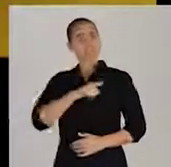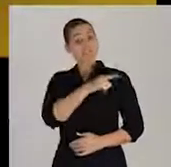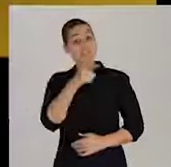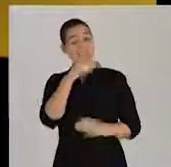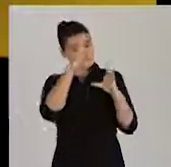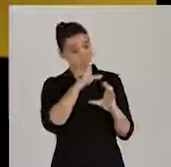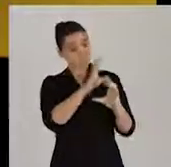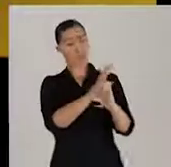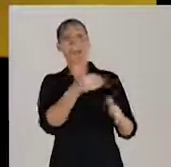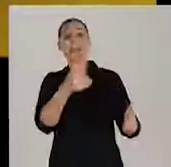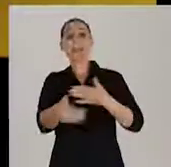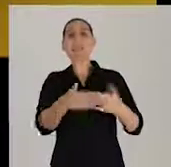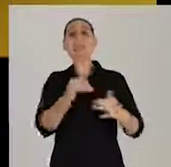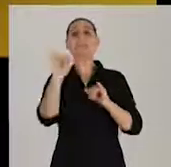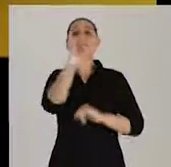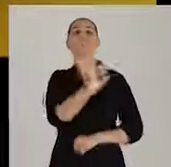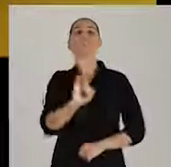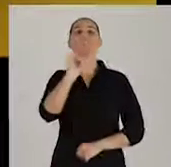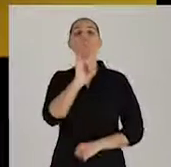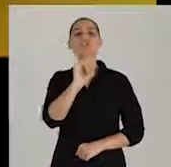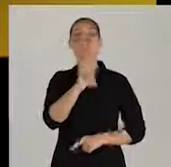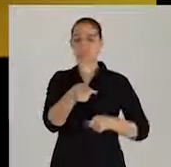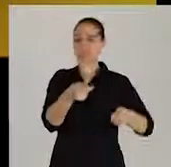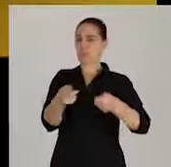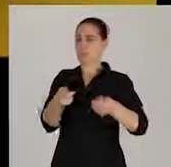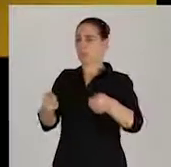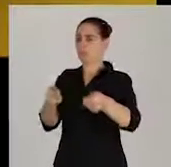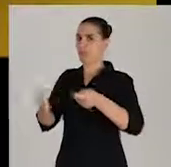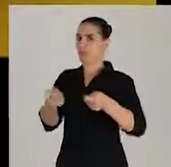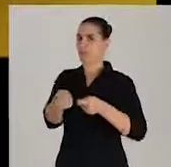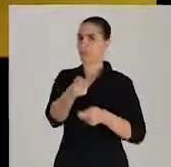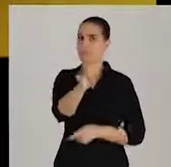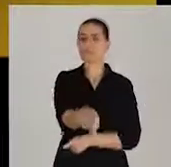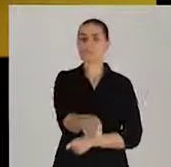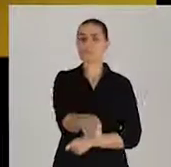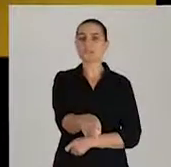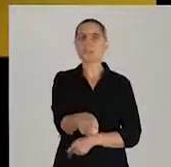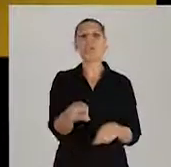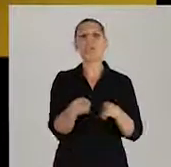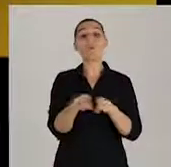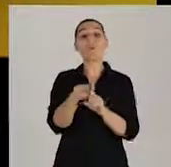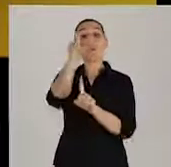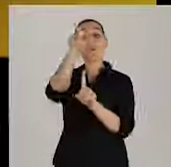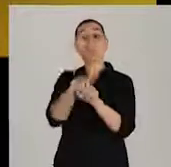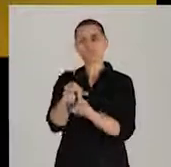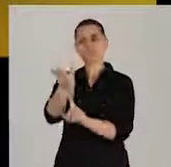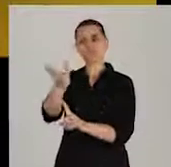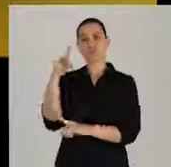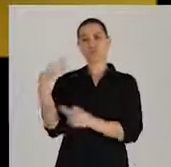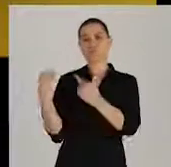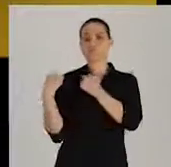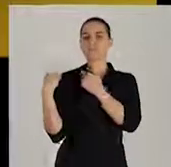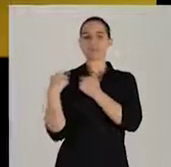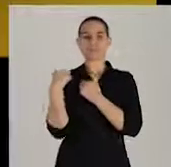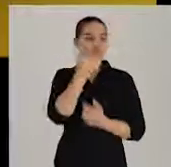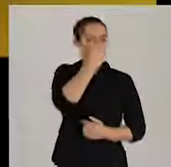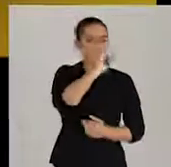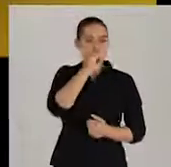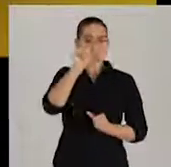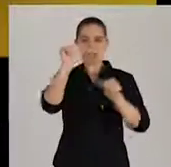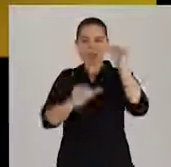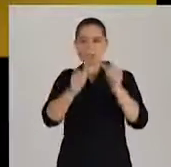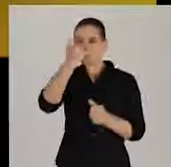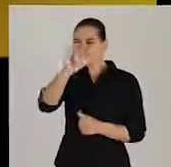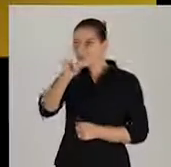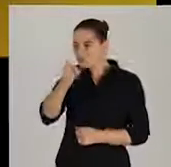meets regularly, appointing someone to conduct a facility assessment, and developing an infection control